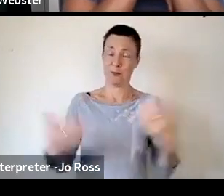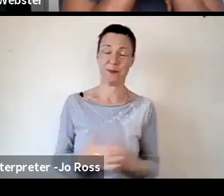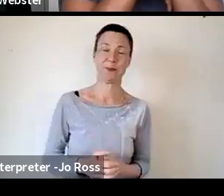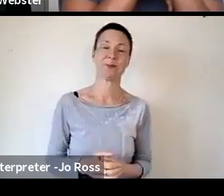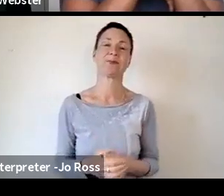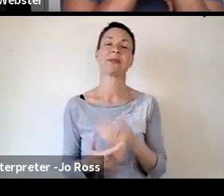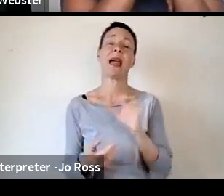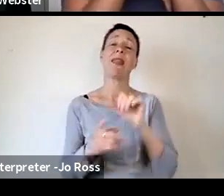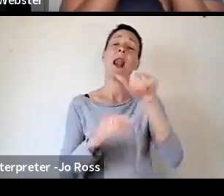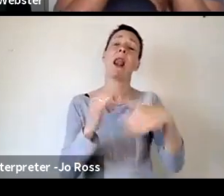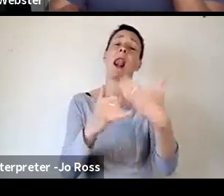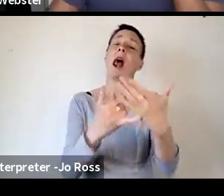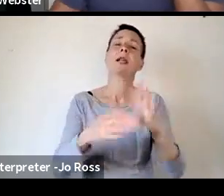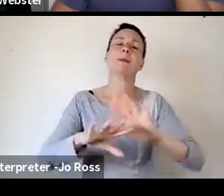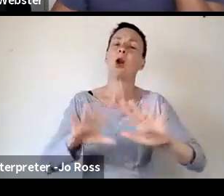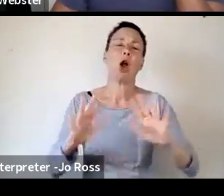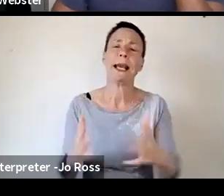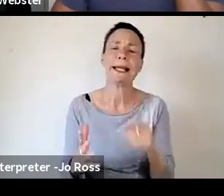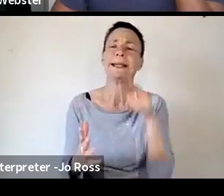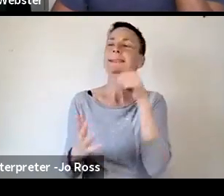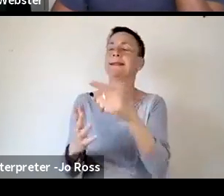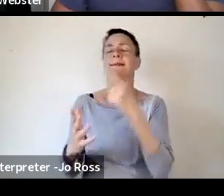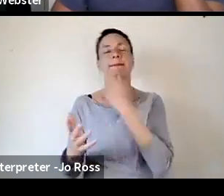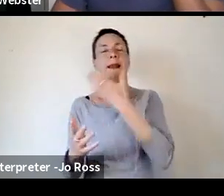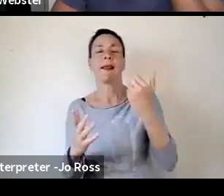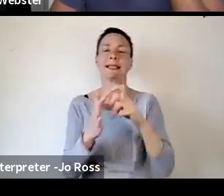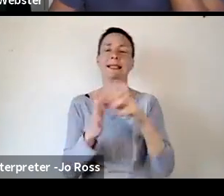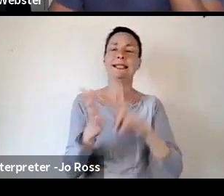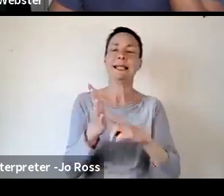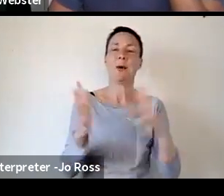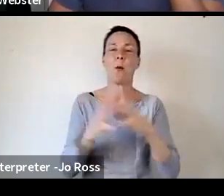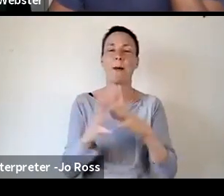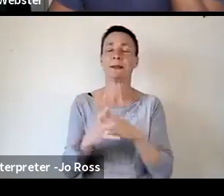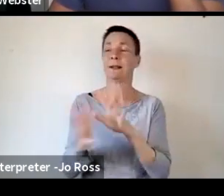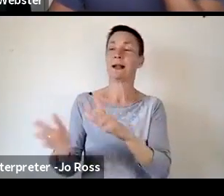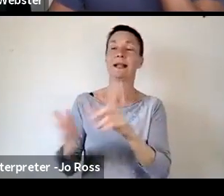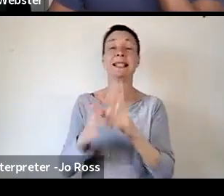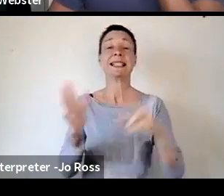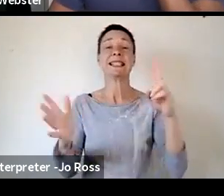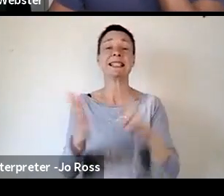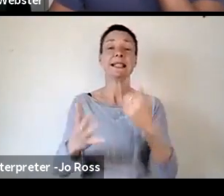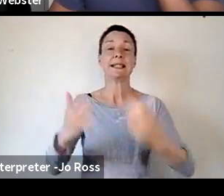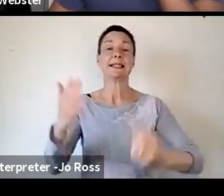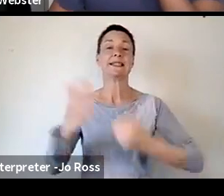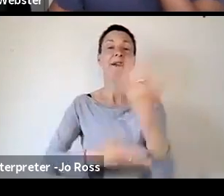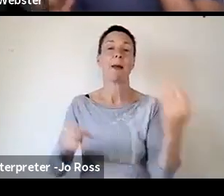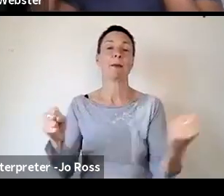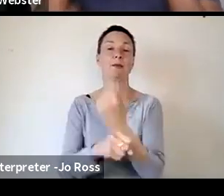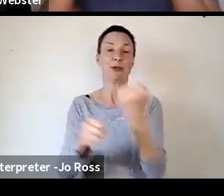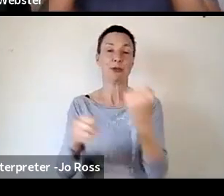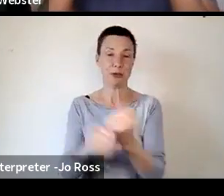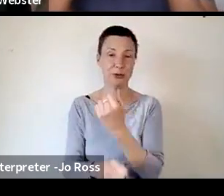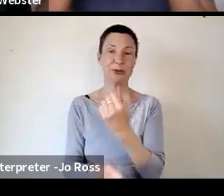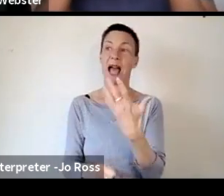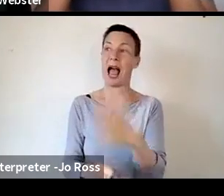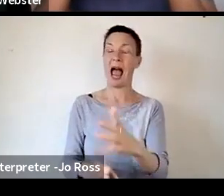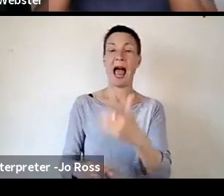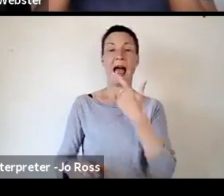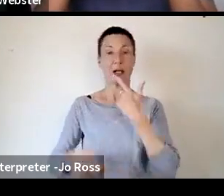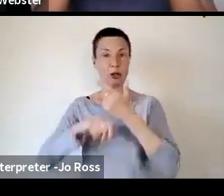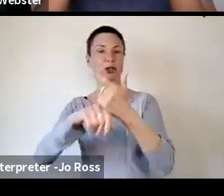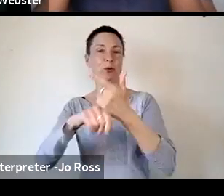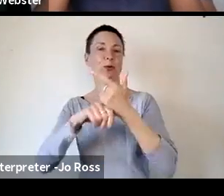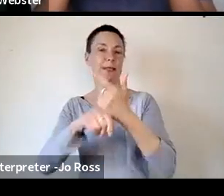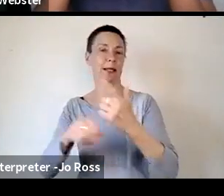And then last but not least, the very lovely Dean Webster. Dean is a development producer and shooting